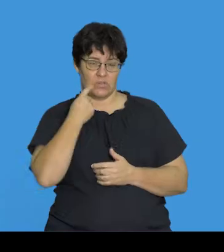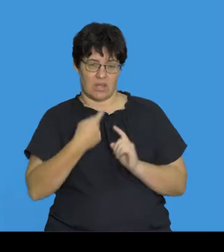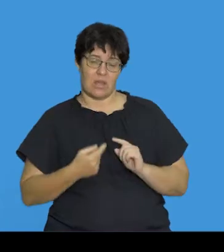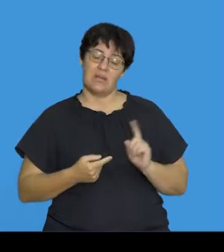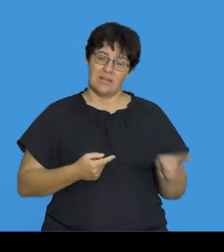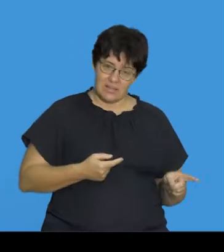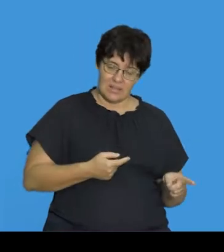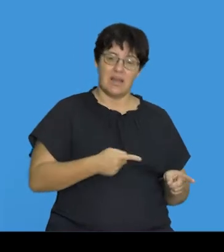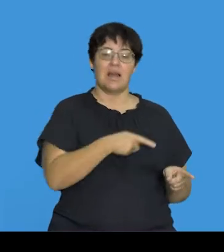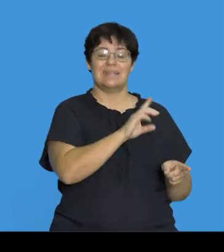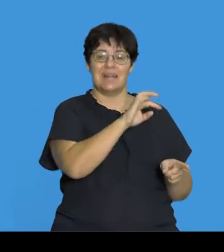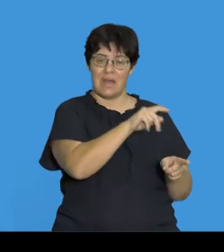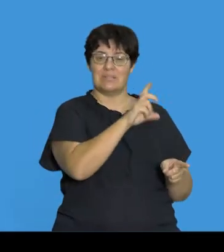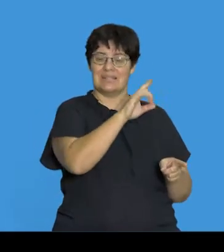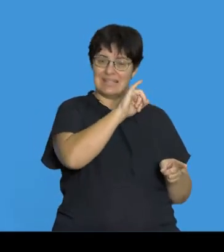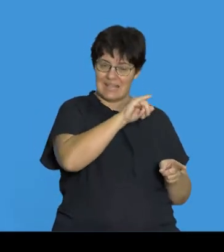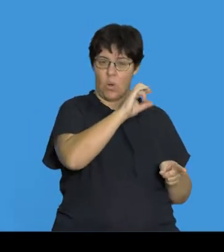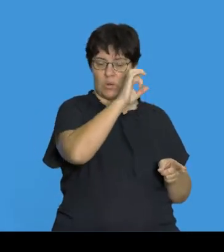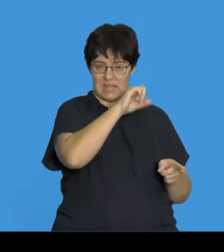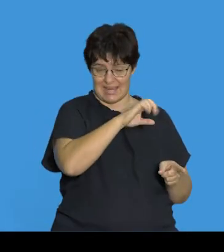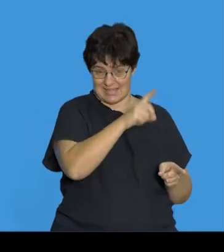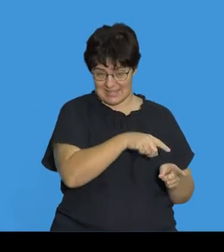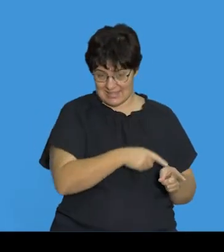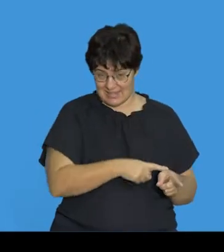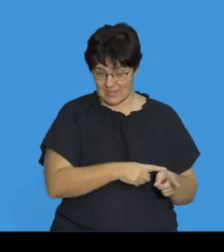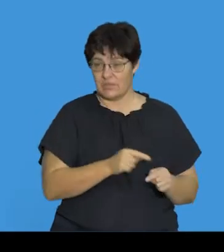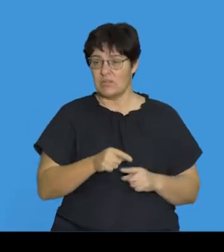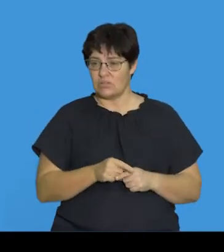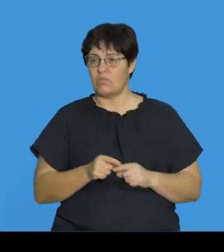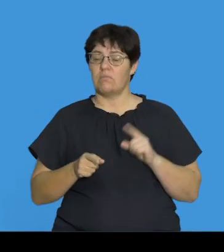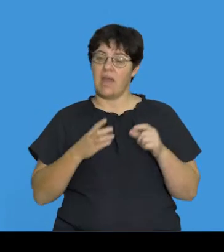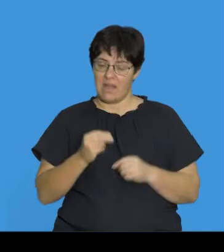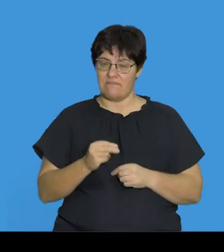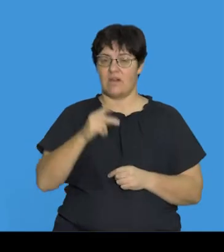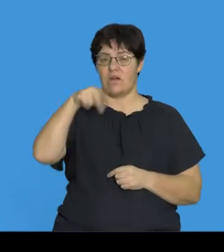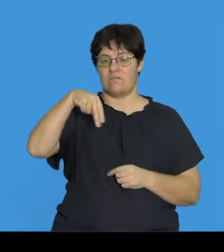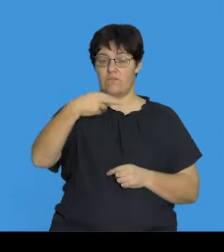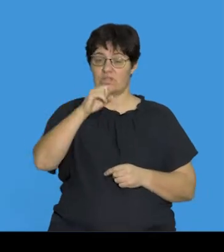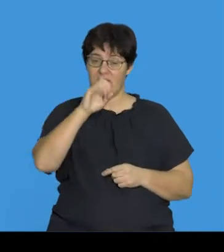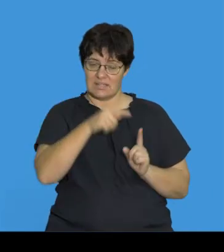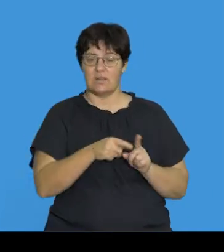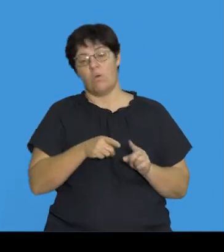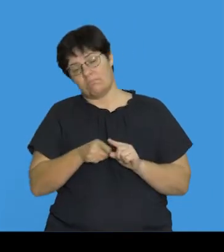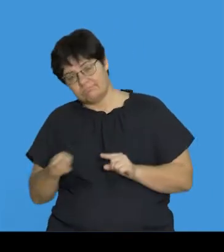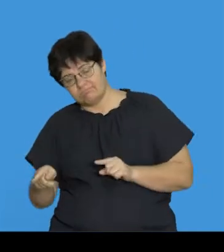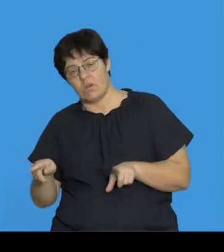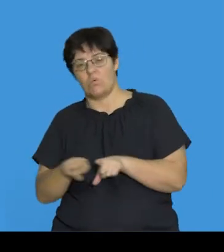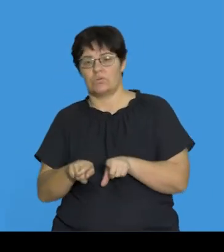a deoxyribose sugar. Very similar, it has a phosphate group and it